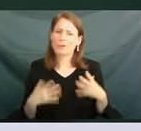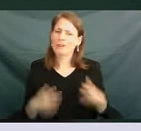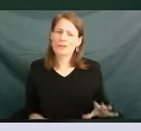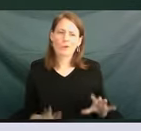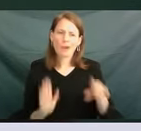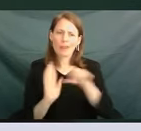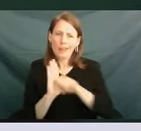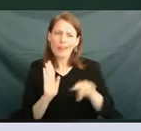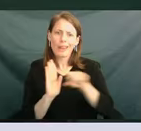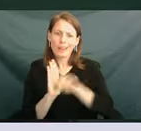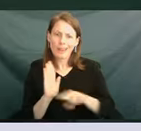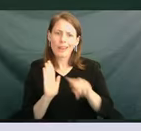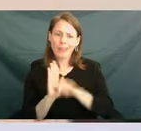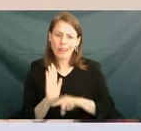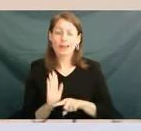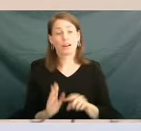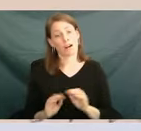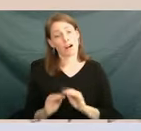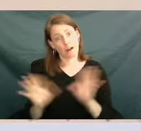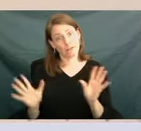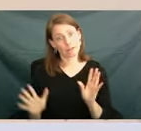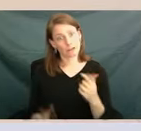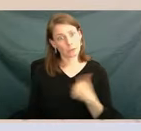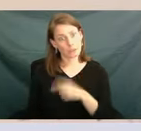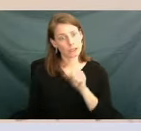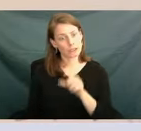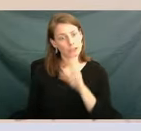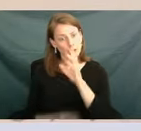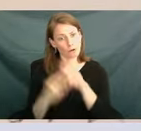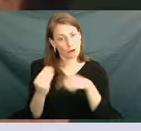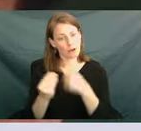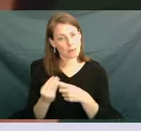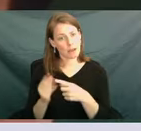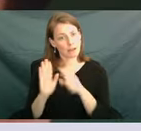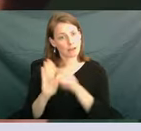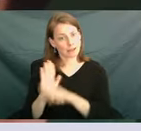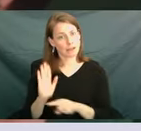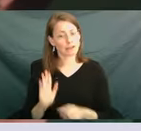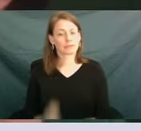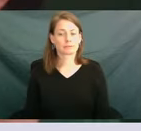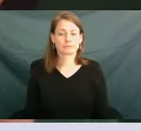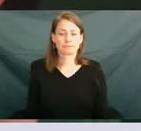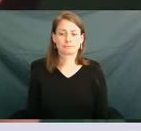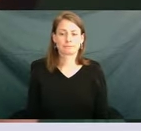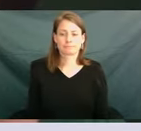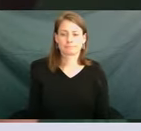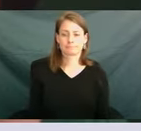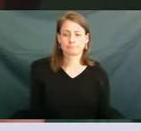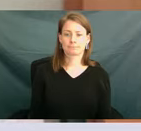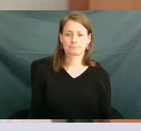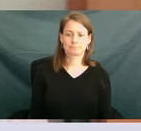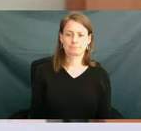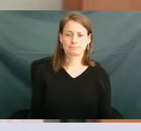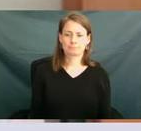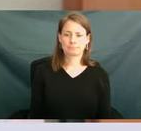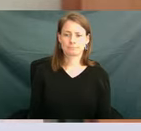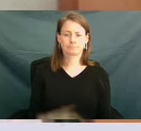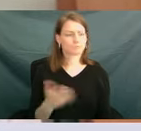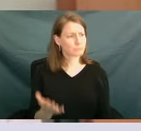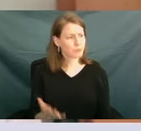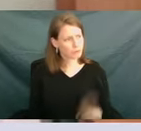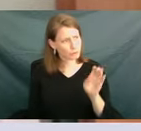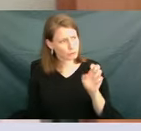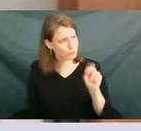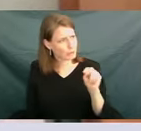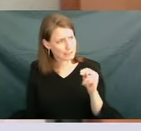about the things that haven't gone so well. So, do you feel, Ben, there's any issues, anything that you've not felt happy about at all? No, not